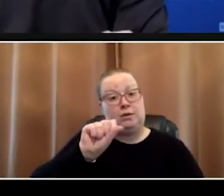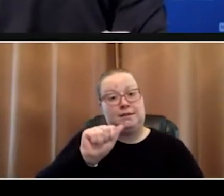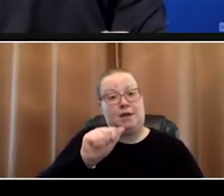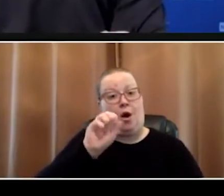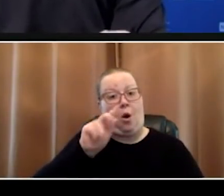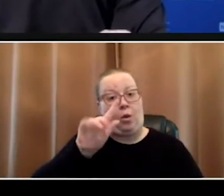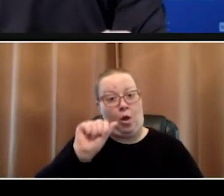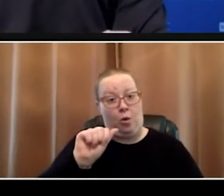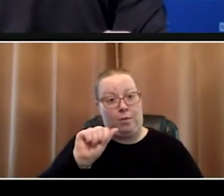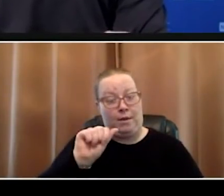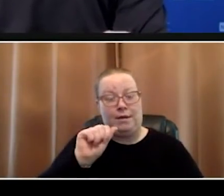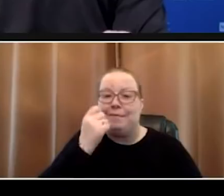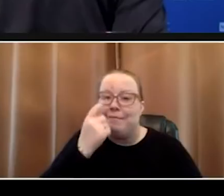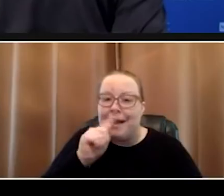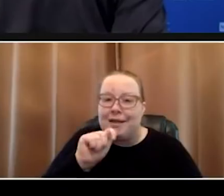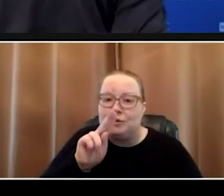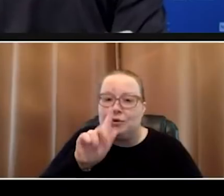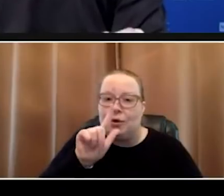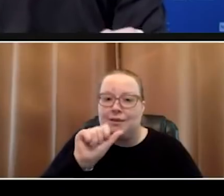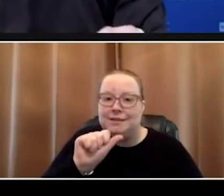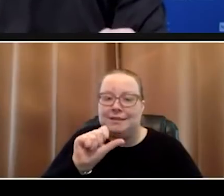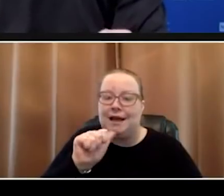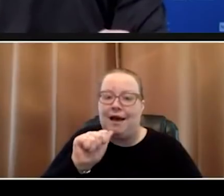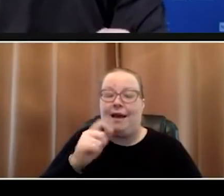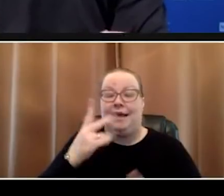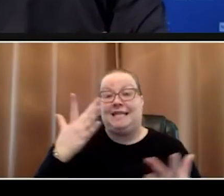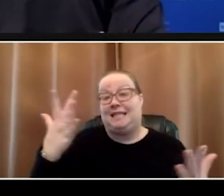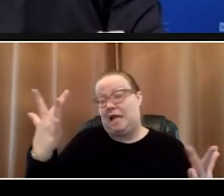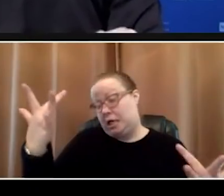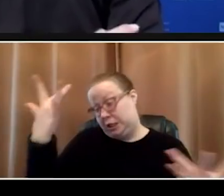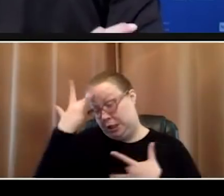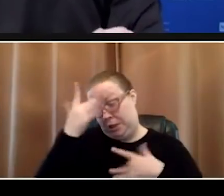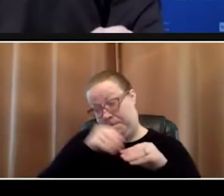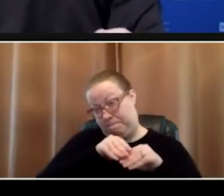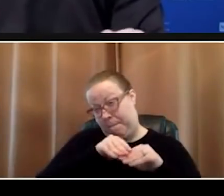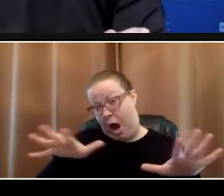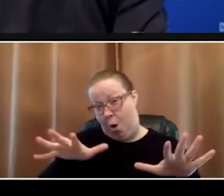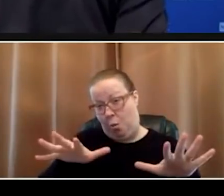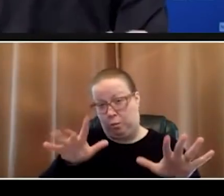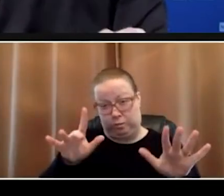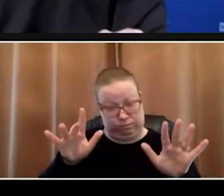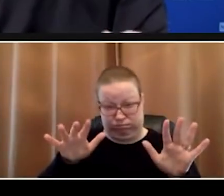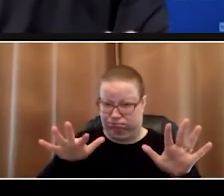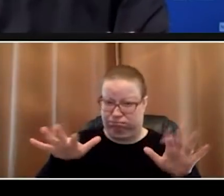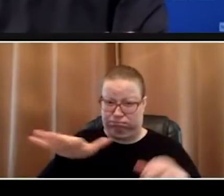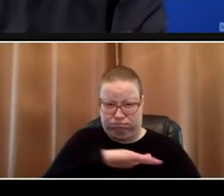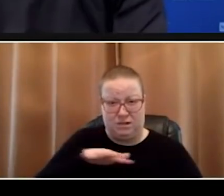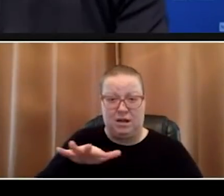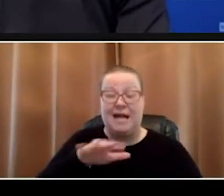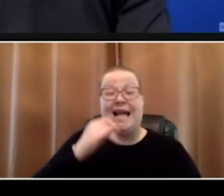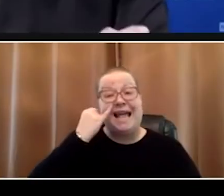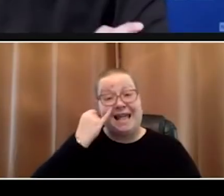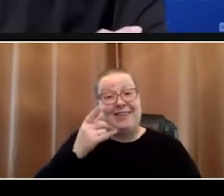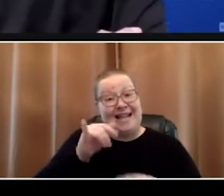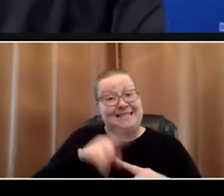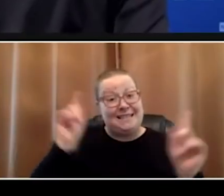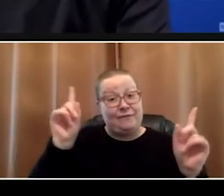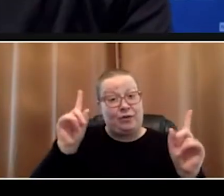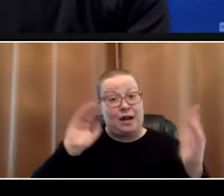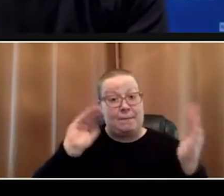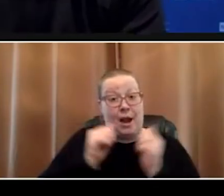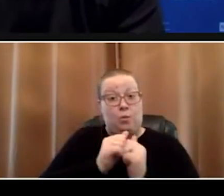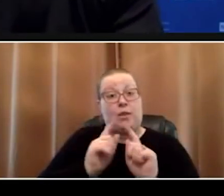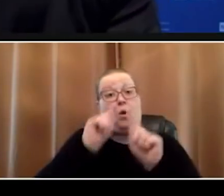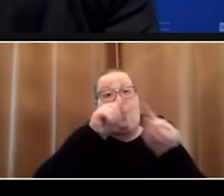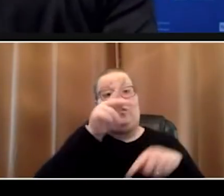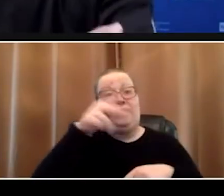Tulsa, Oklahoma is red hot with infections. That's very different if you want to tour to Philadelphia, where the infection rate